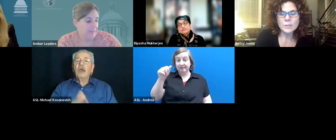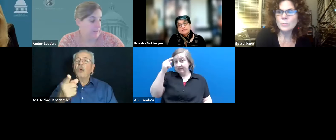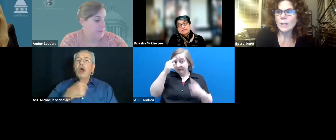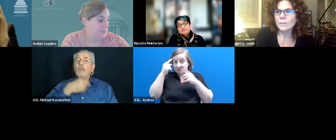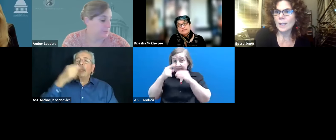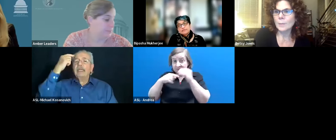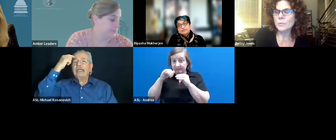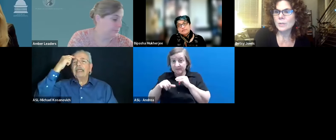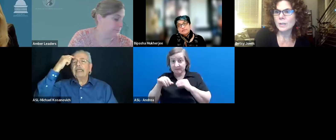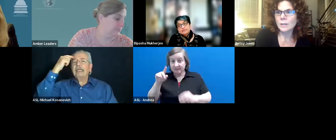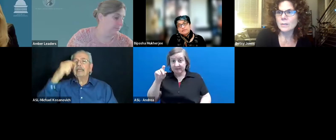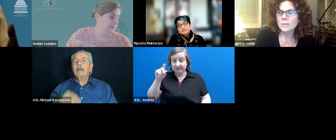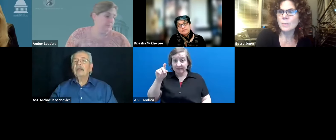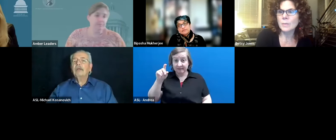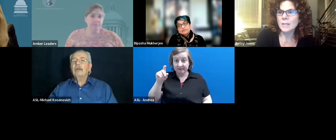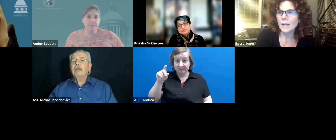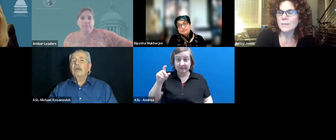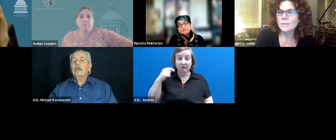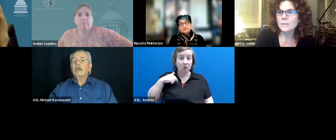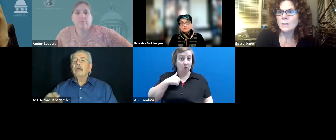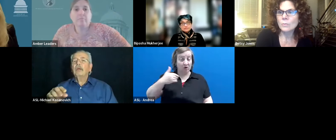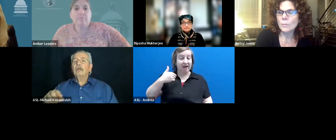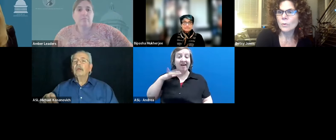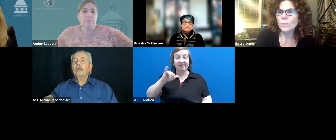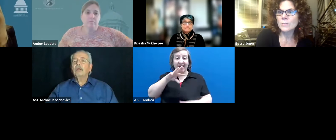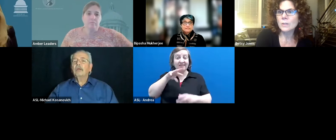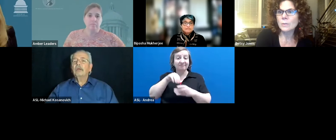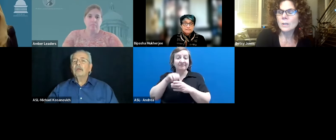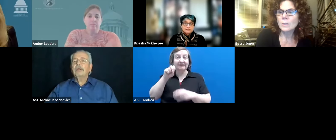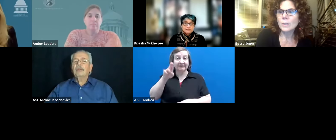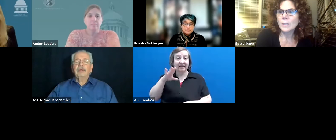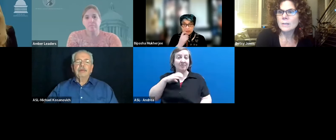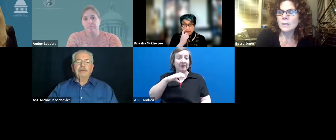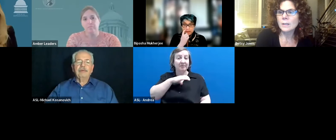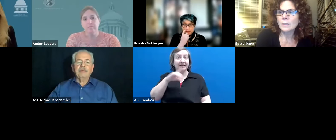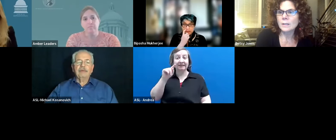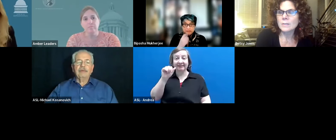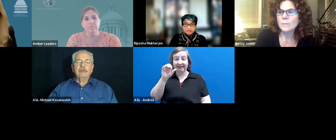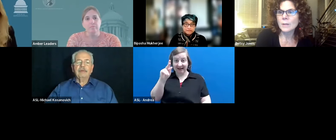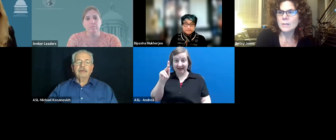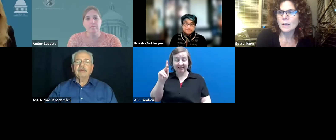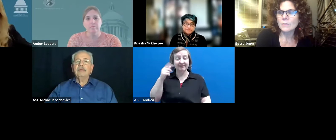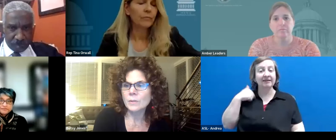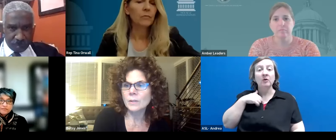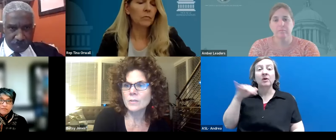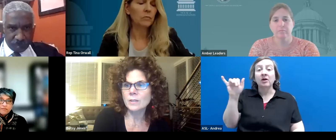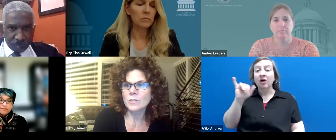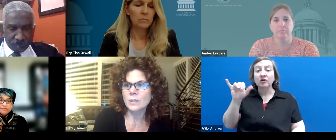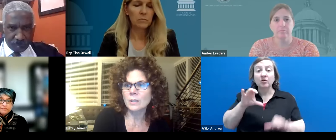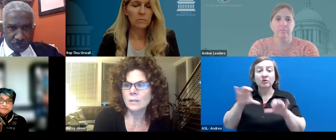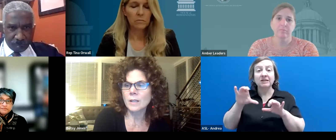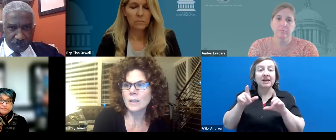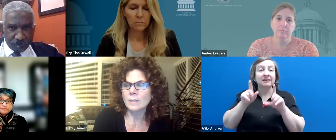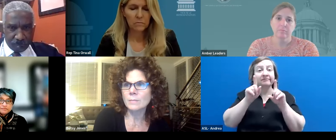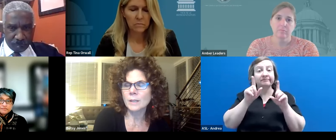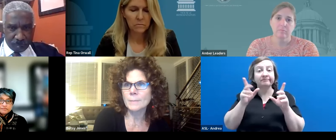is that we do have it captured in the subcommittee tasks, Rep. Orwell. So we had done a side-by-side from the